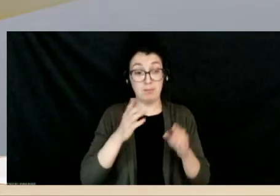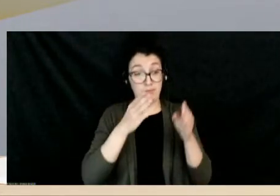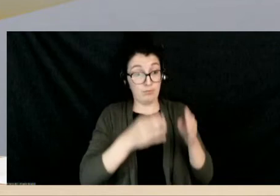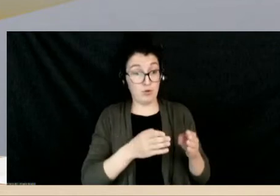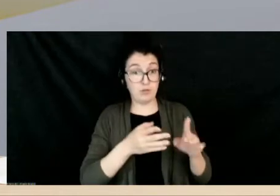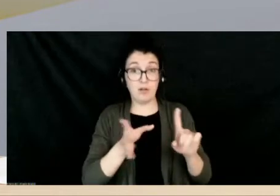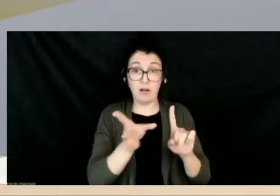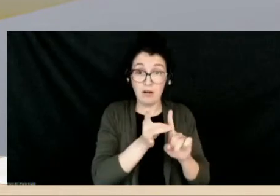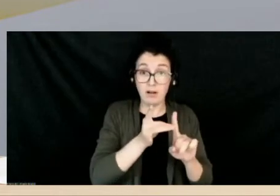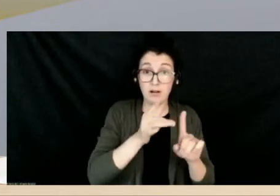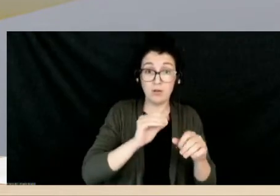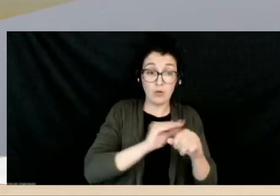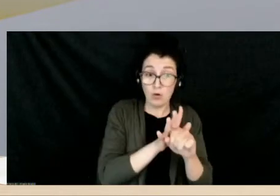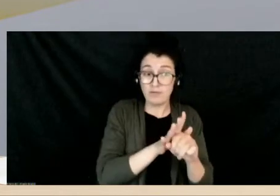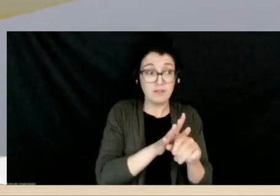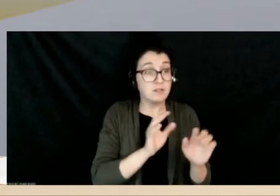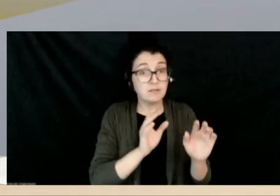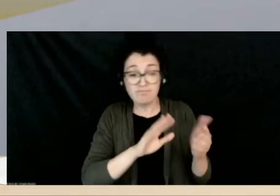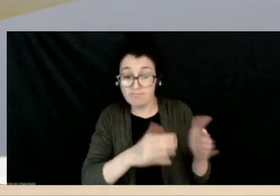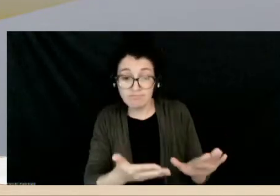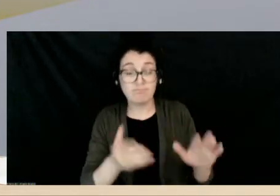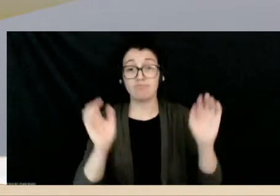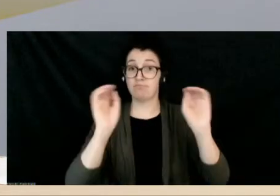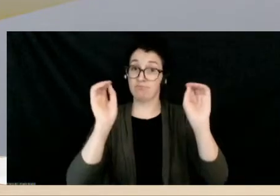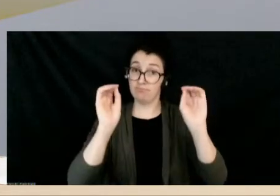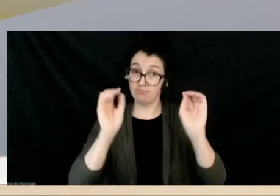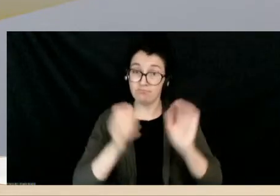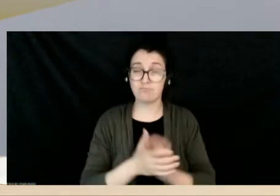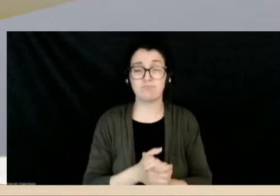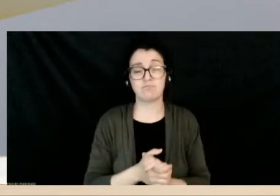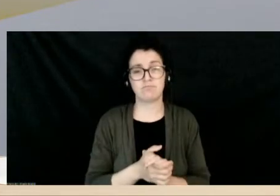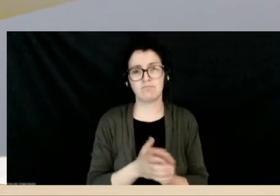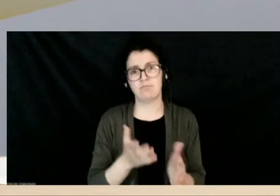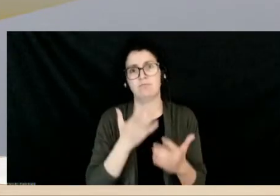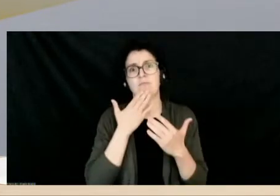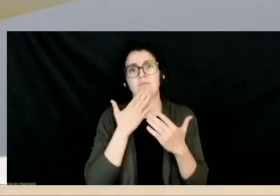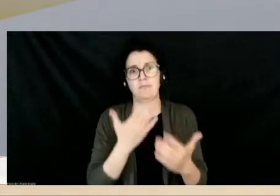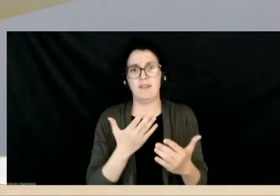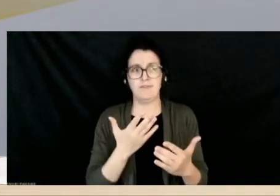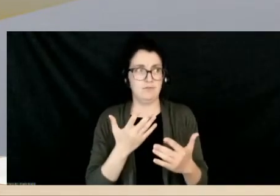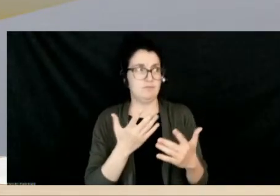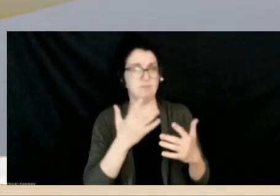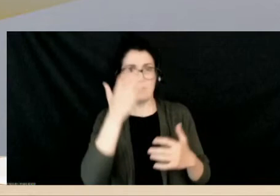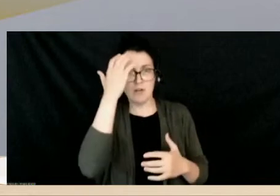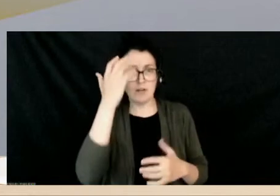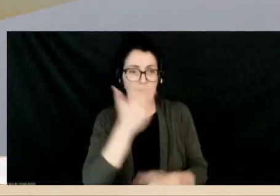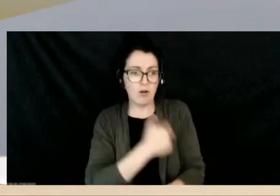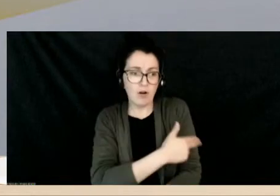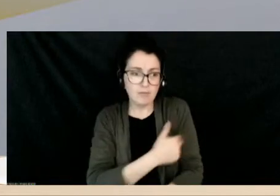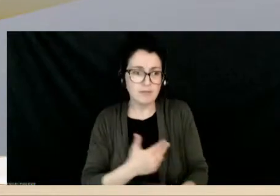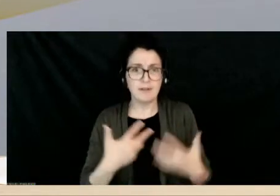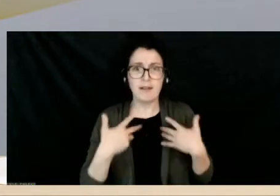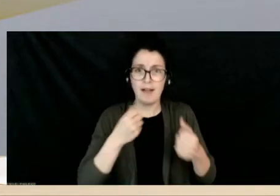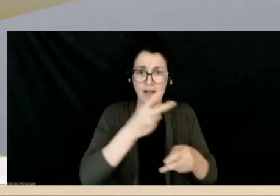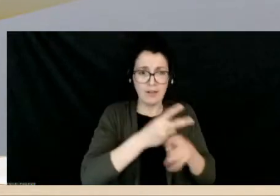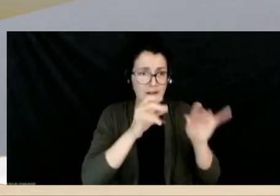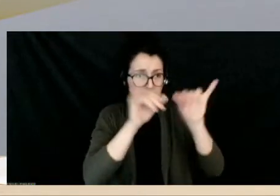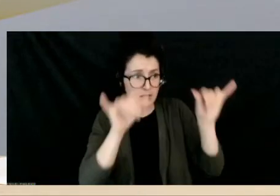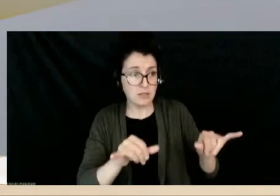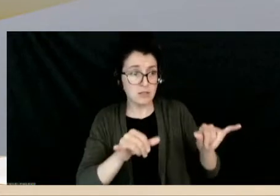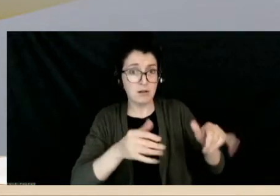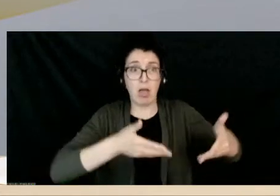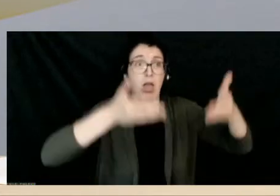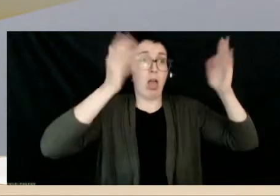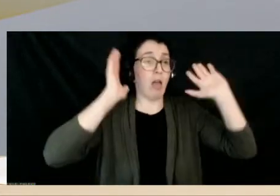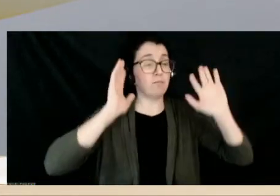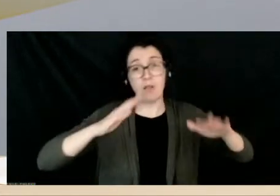PEI. We can be grateful that our healthcare system has not been overwhelmed with COVID-19. And we can be very grateful